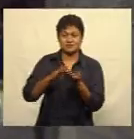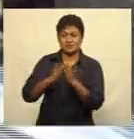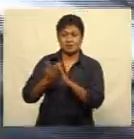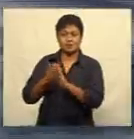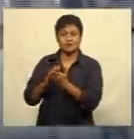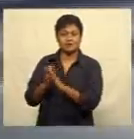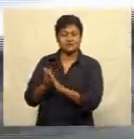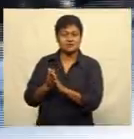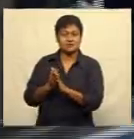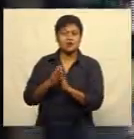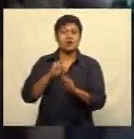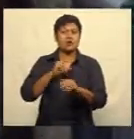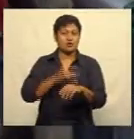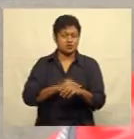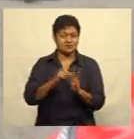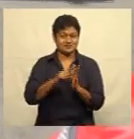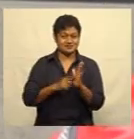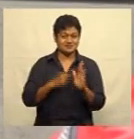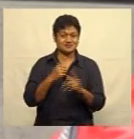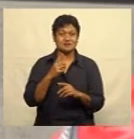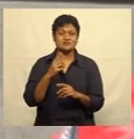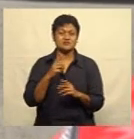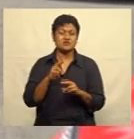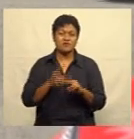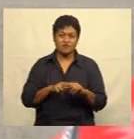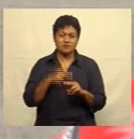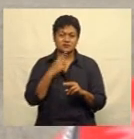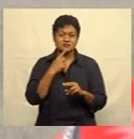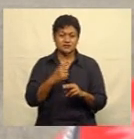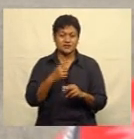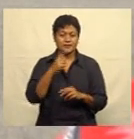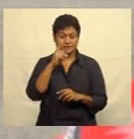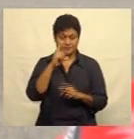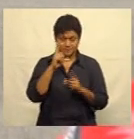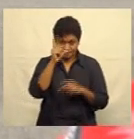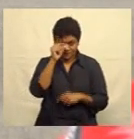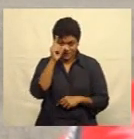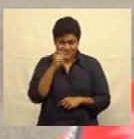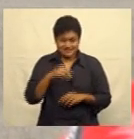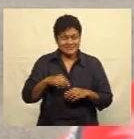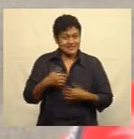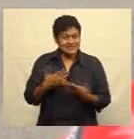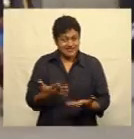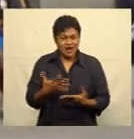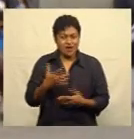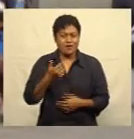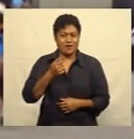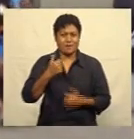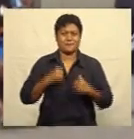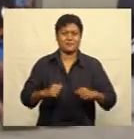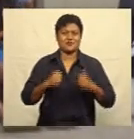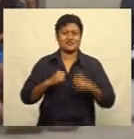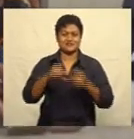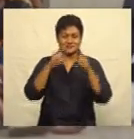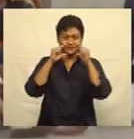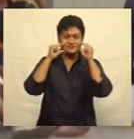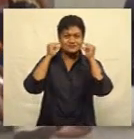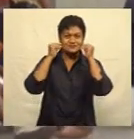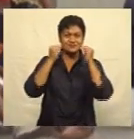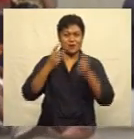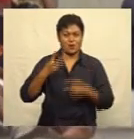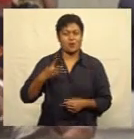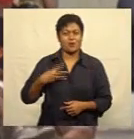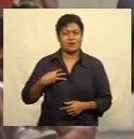Health Dr. James Fong has applauded Fijians already practicing the safety measure, but more people need to do the same for it to be